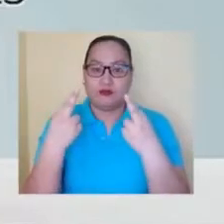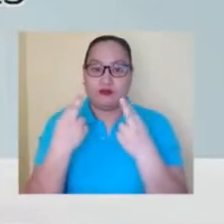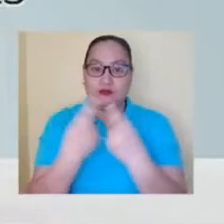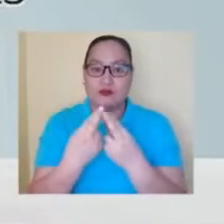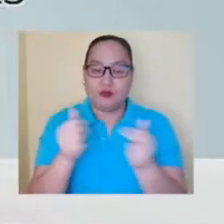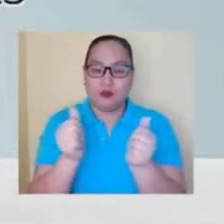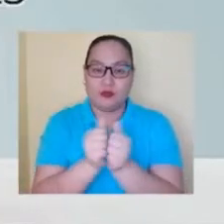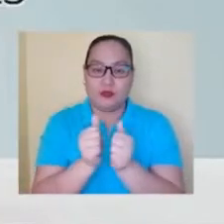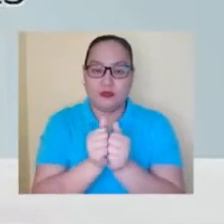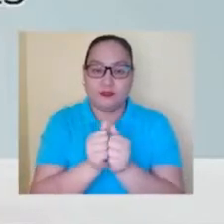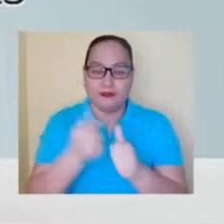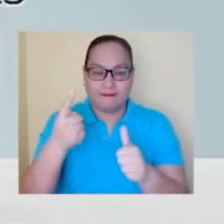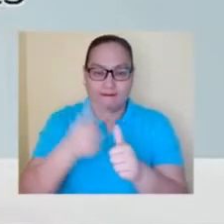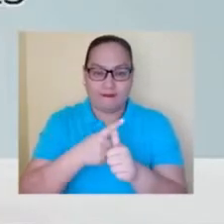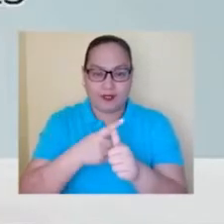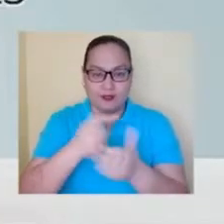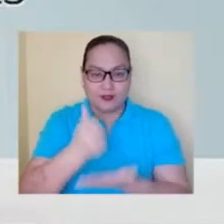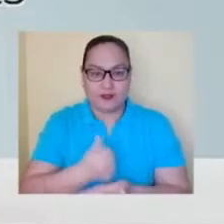first aid.